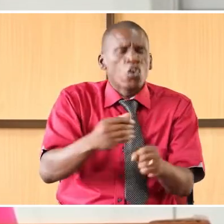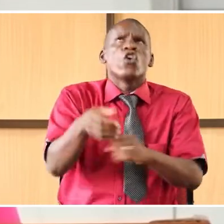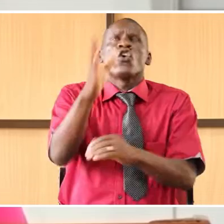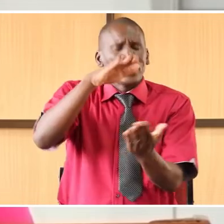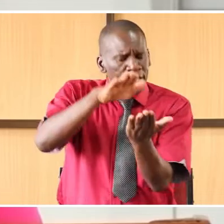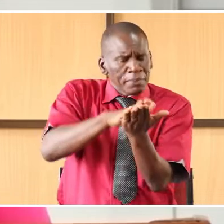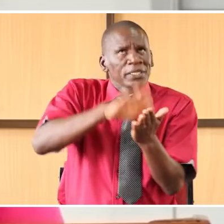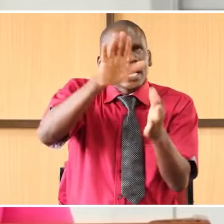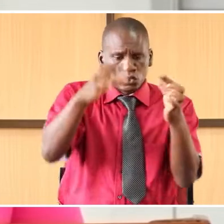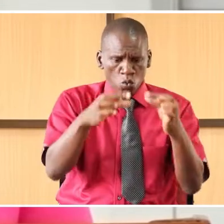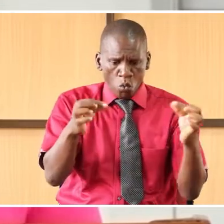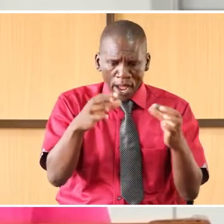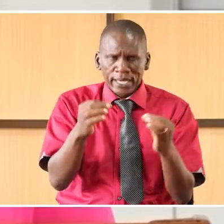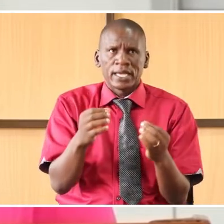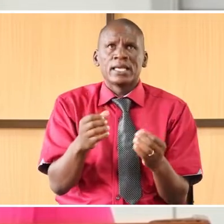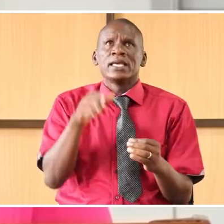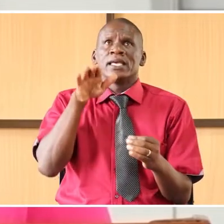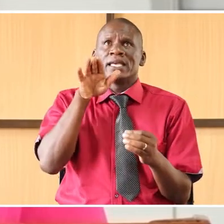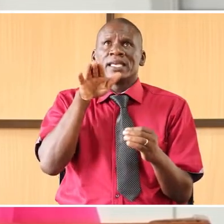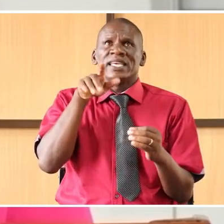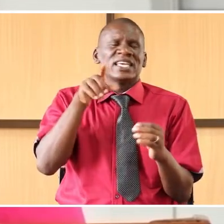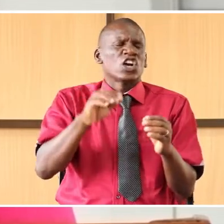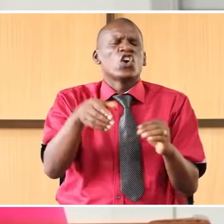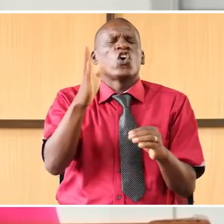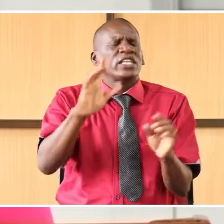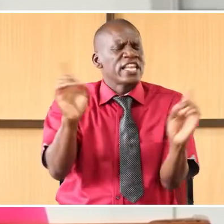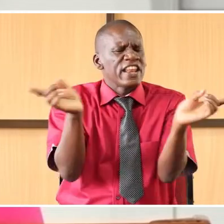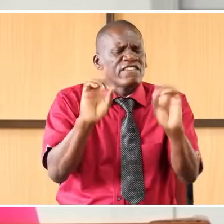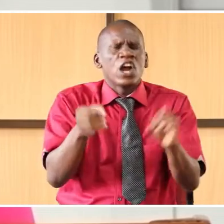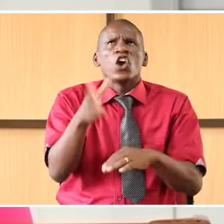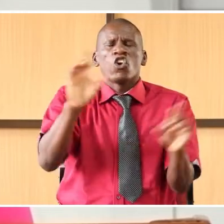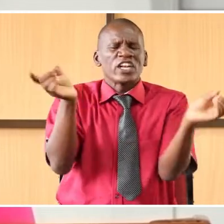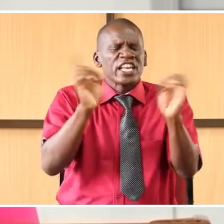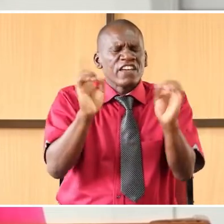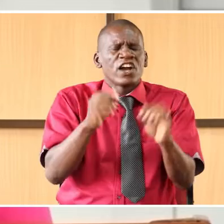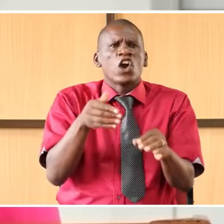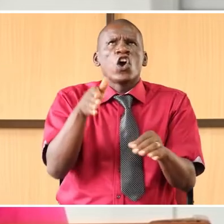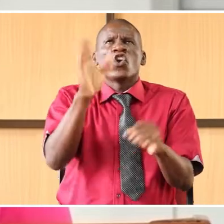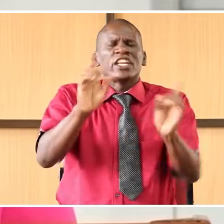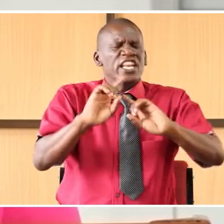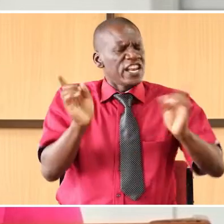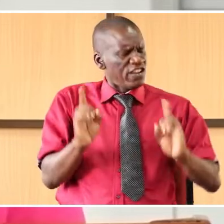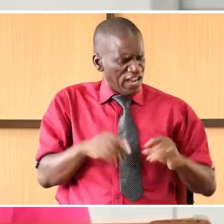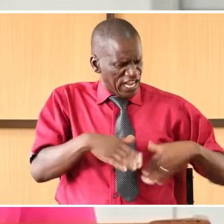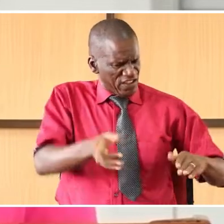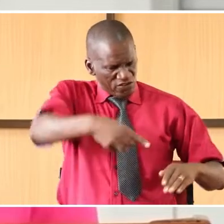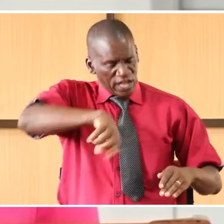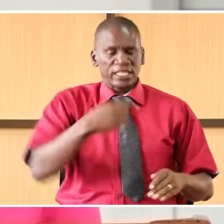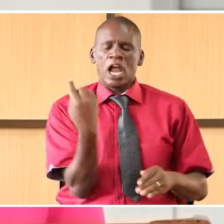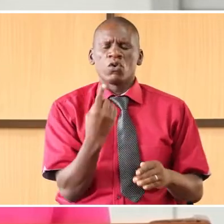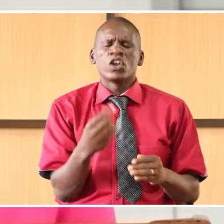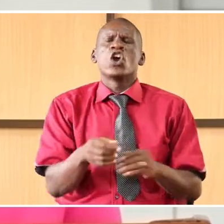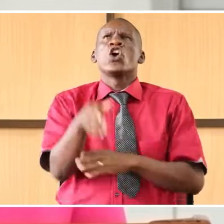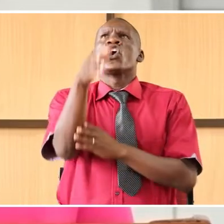his word. He doesn't relent. He doesn't become, you know, unfaithful in any way. He